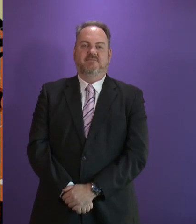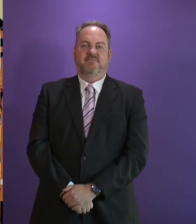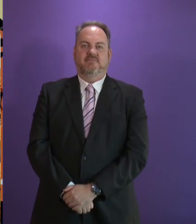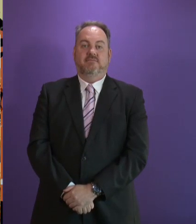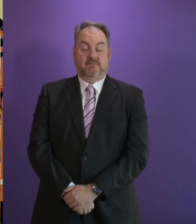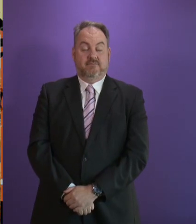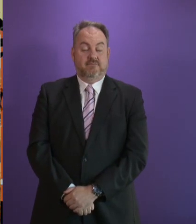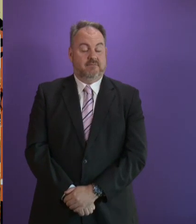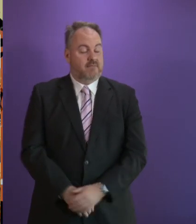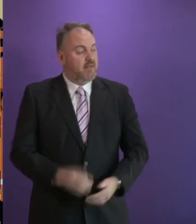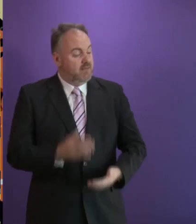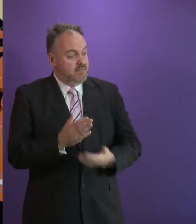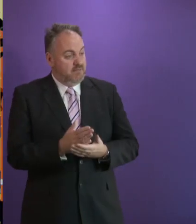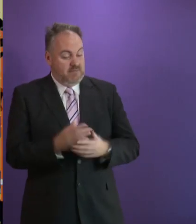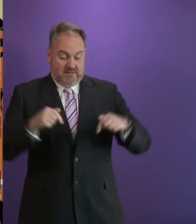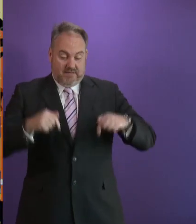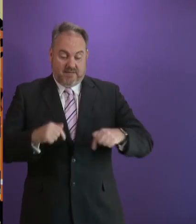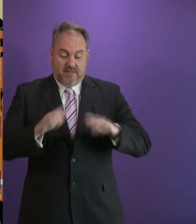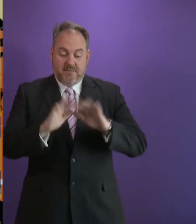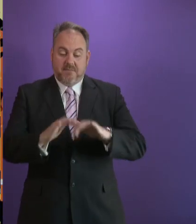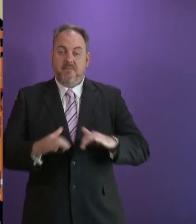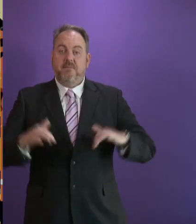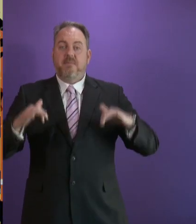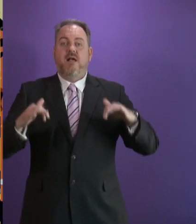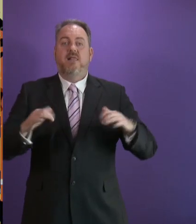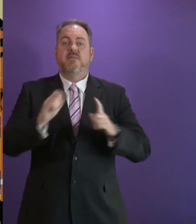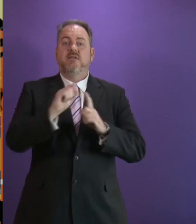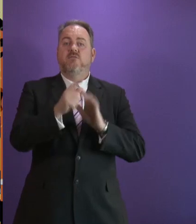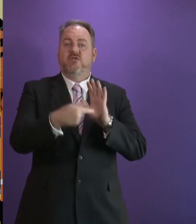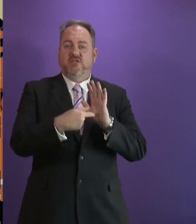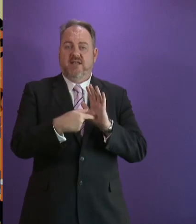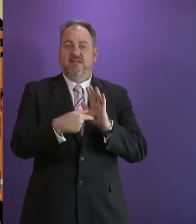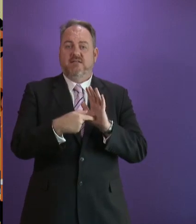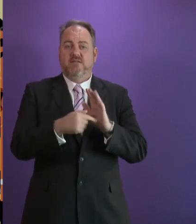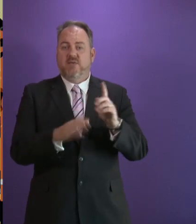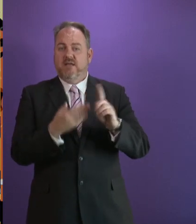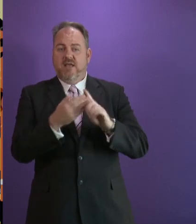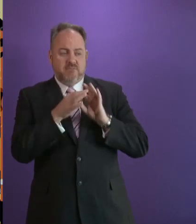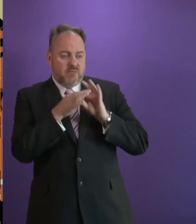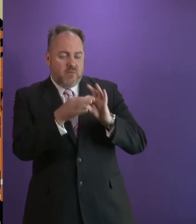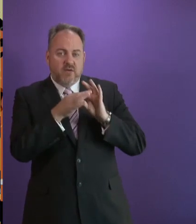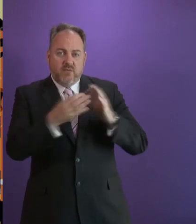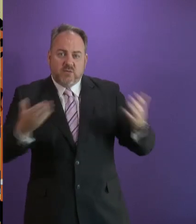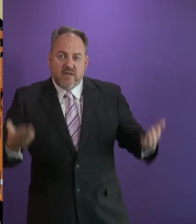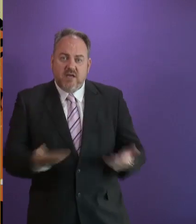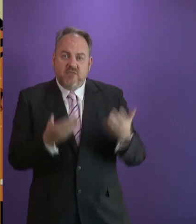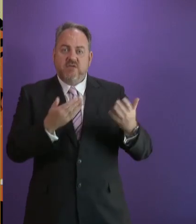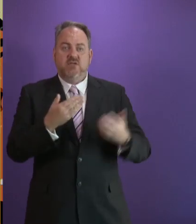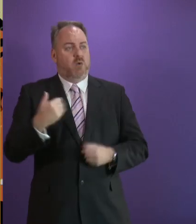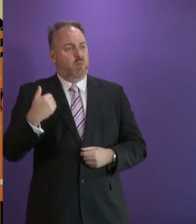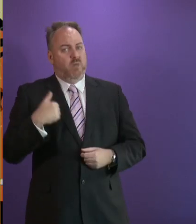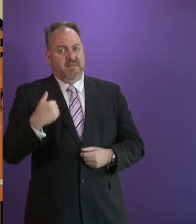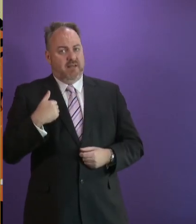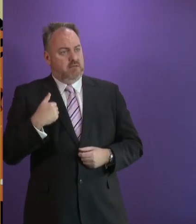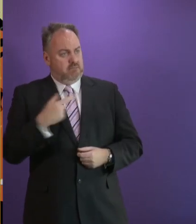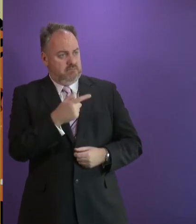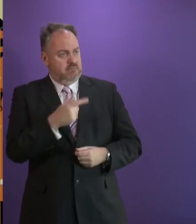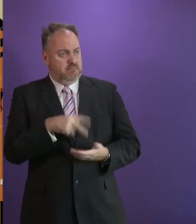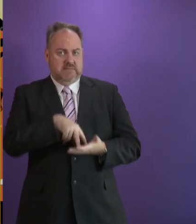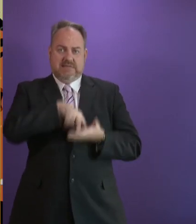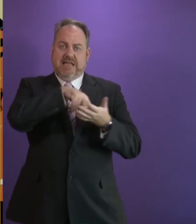And in the Parliament project, what we do is we work to encourage women to stand for election. And why do we do